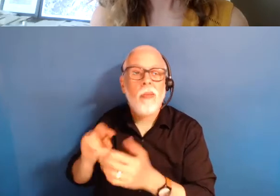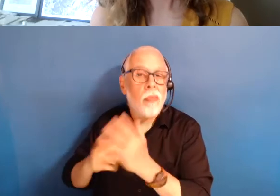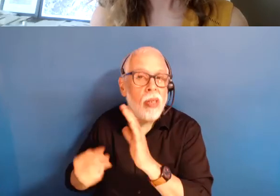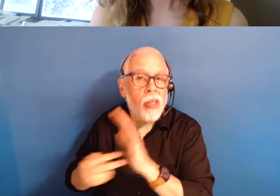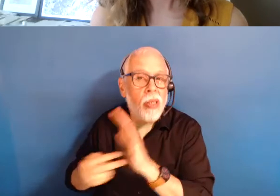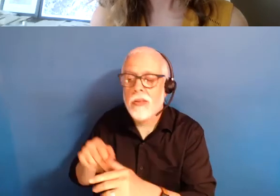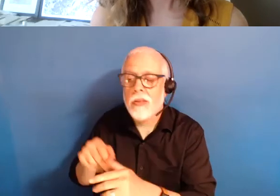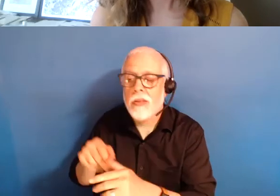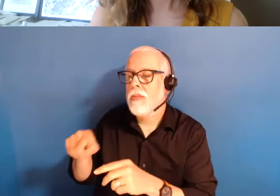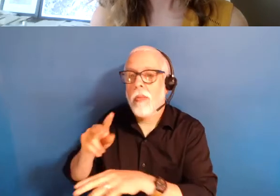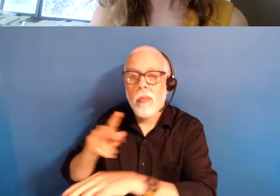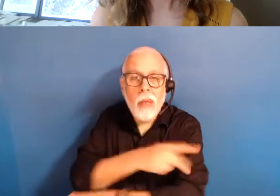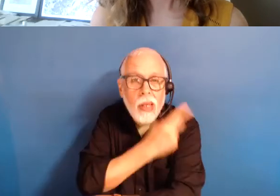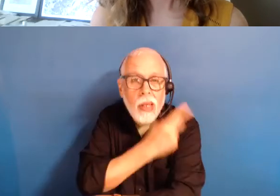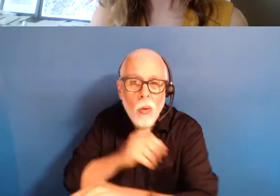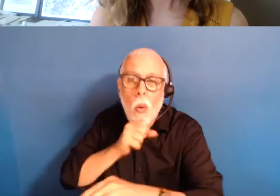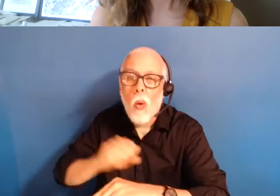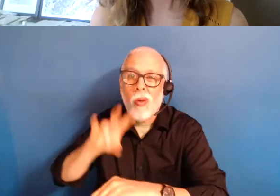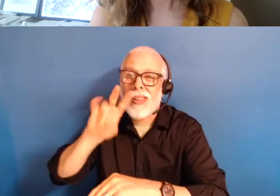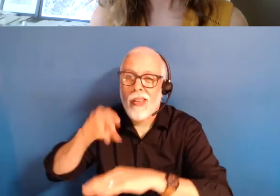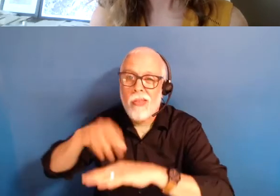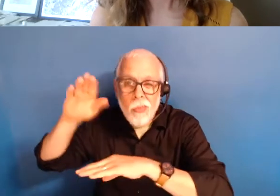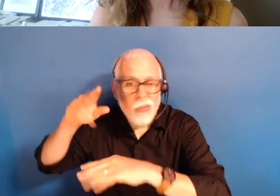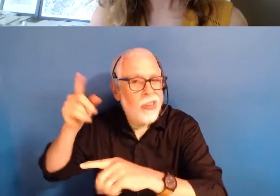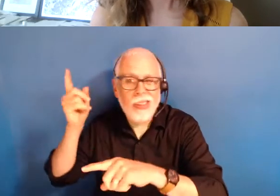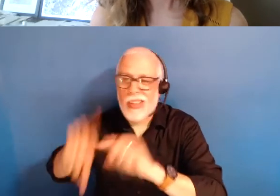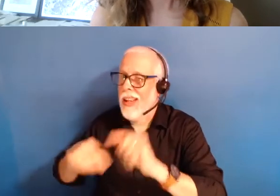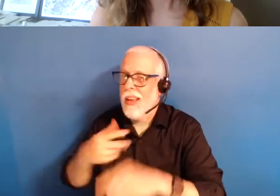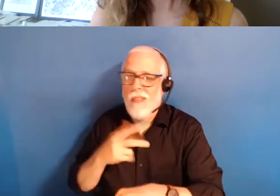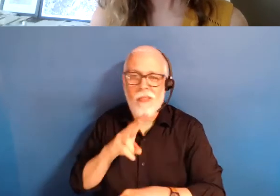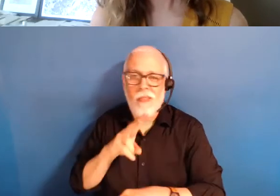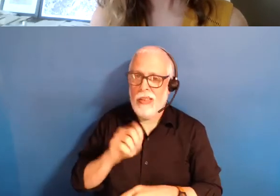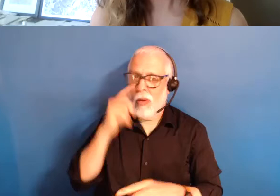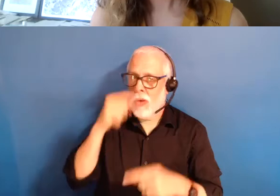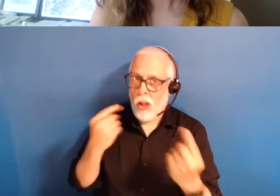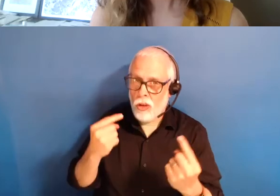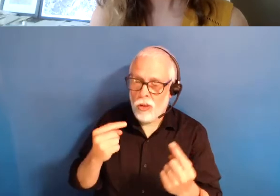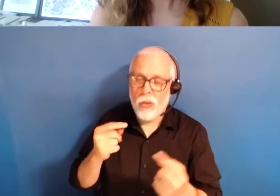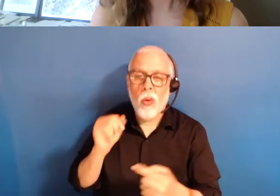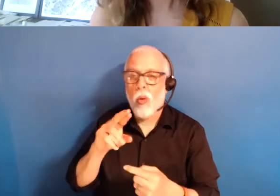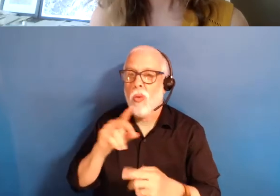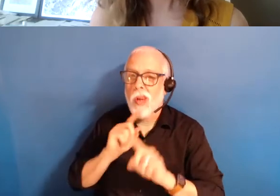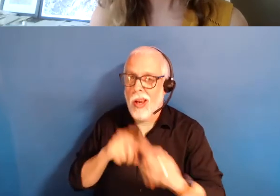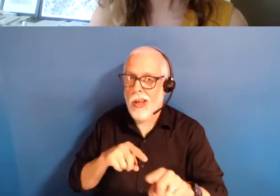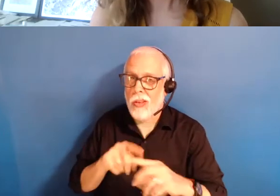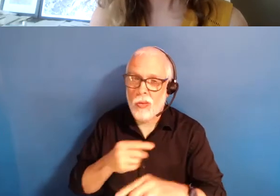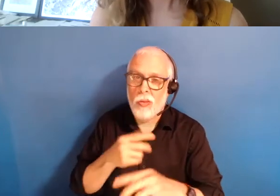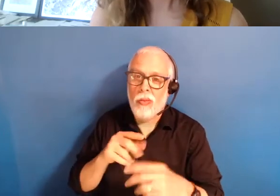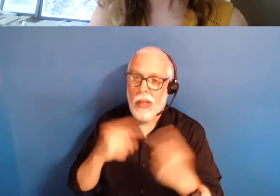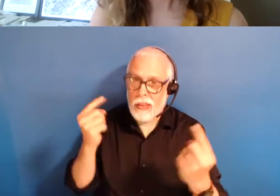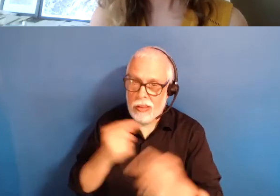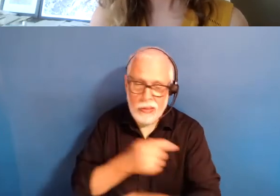includes patients over the age of 70 who cannot receive vaccines due to an allergy or a reaction to a previous